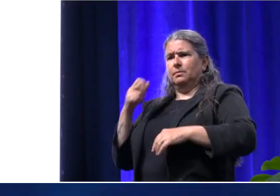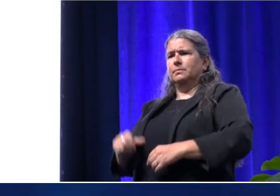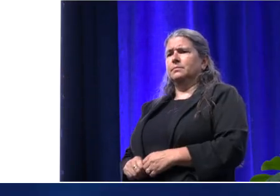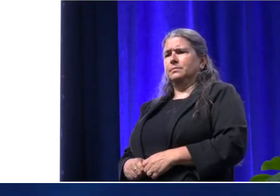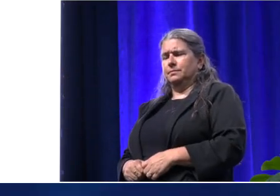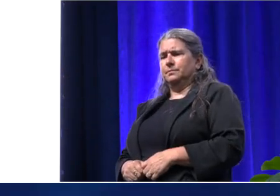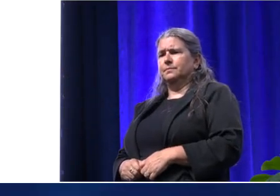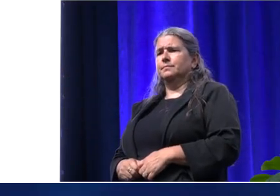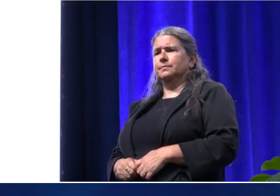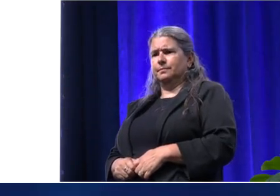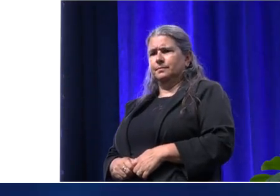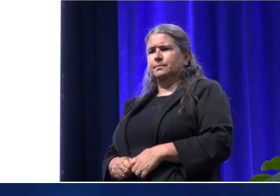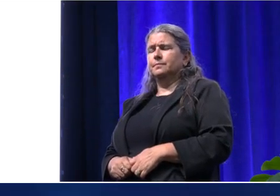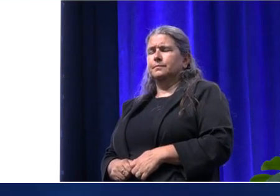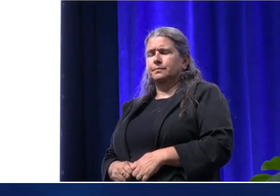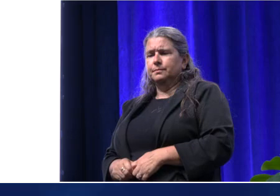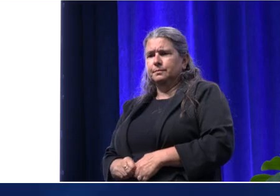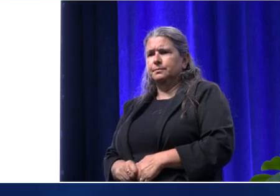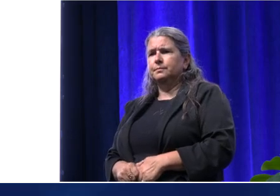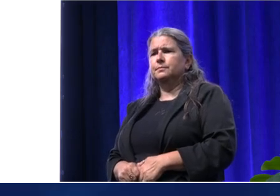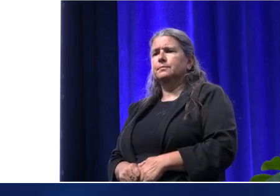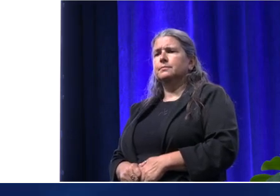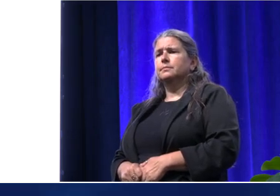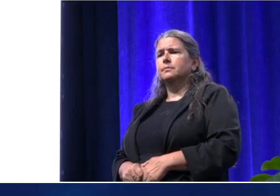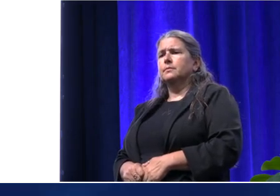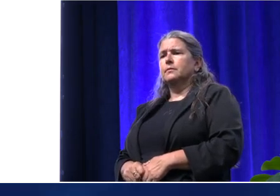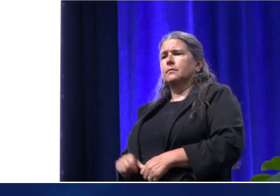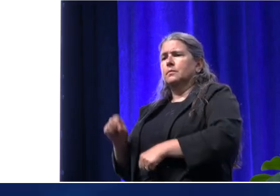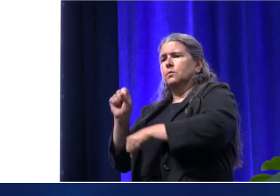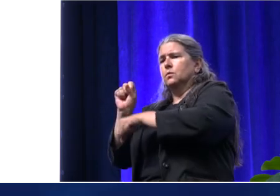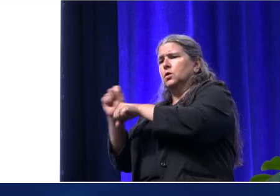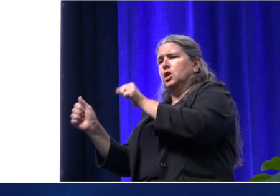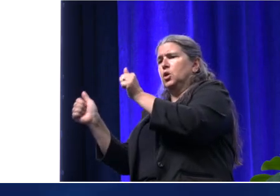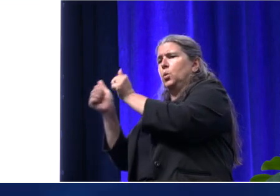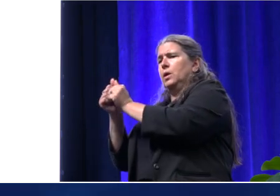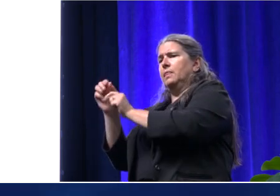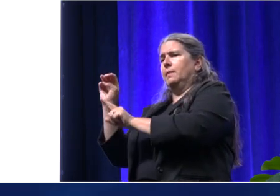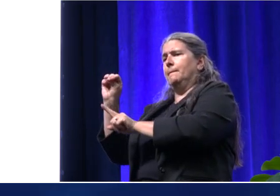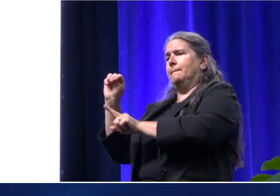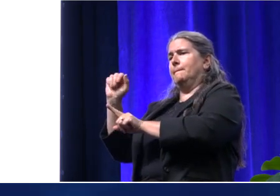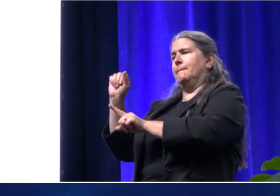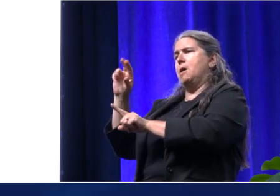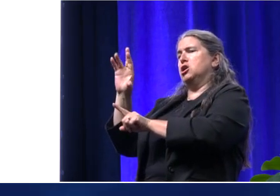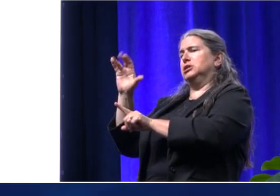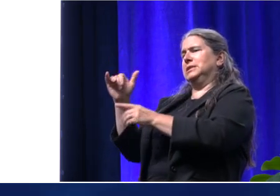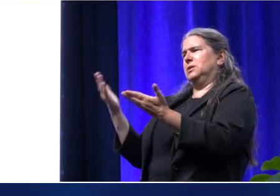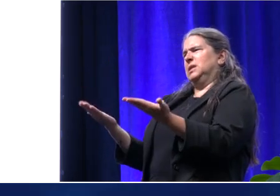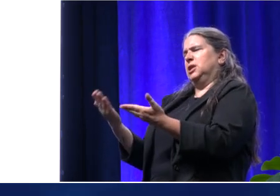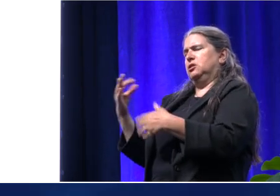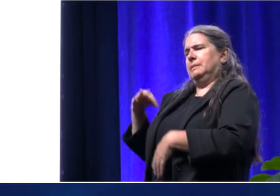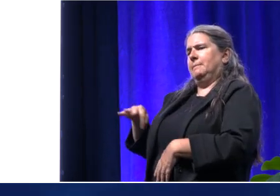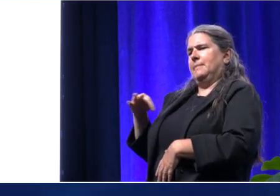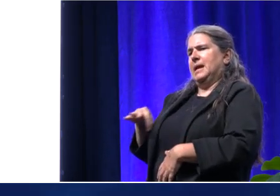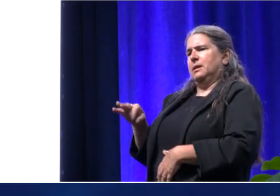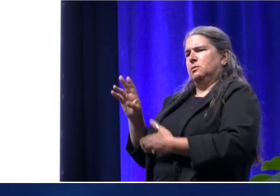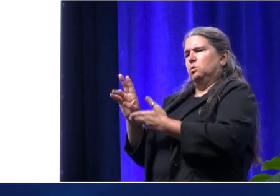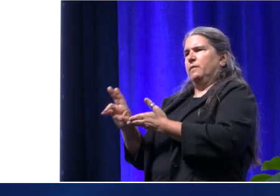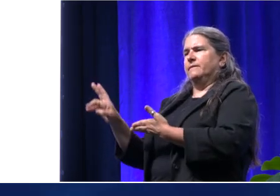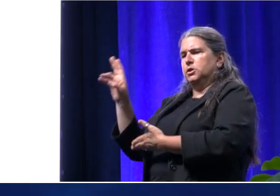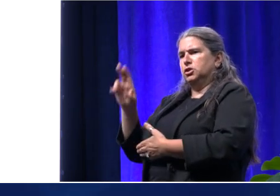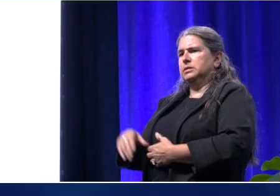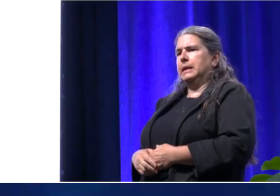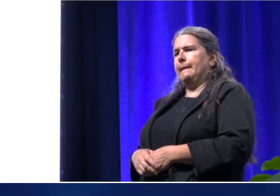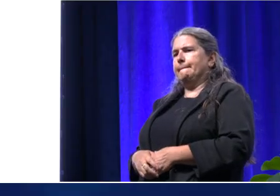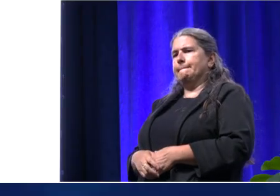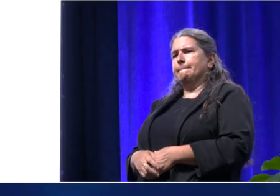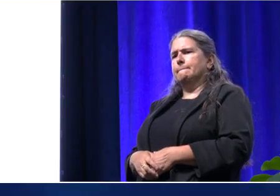So we've been working with Marcy Sorg here at the University of Maine, who is an awesome colleague and one of the people who's been doing